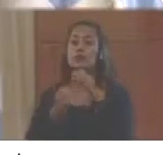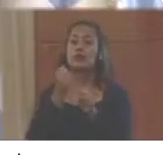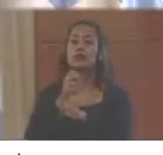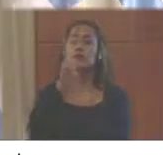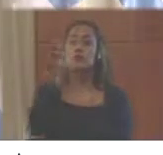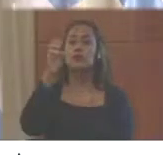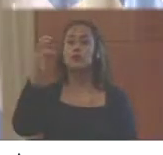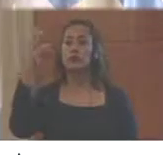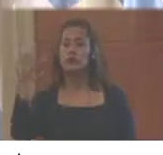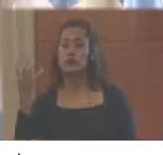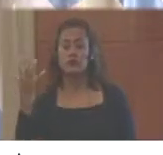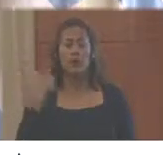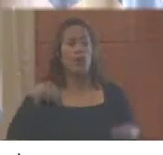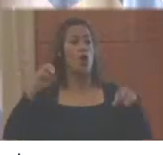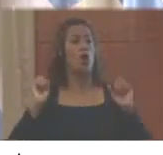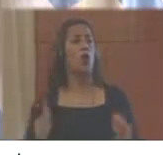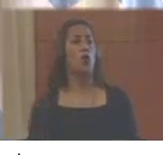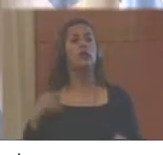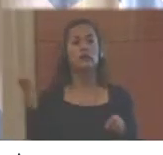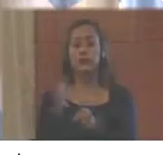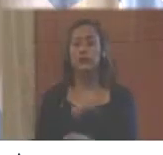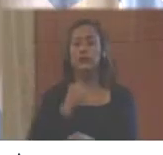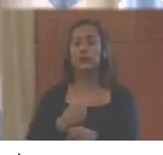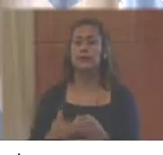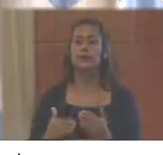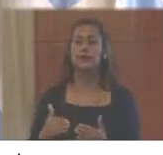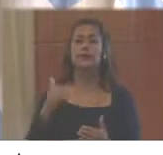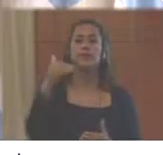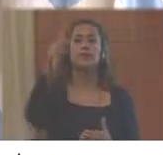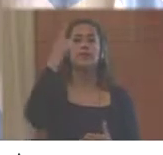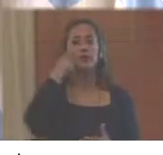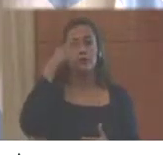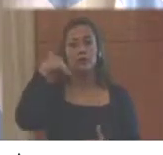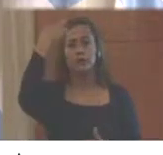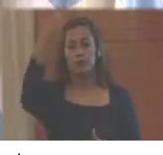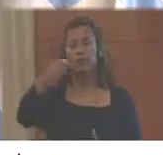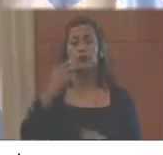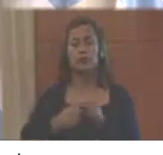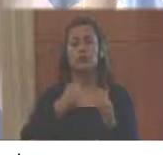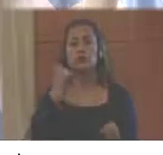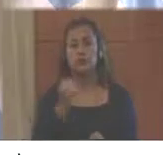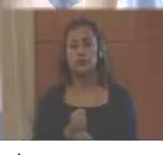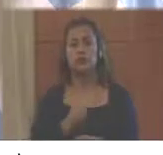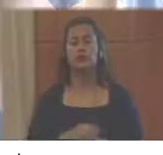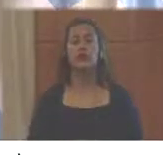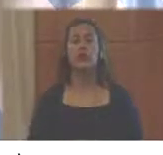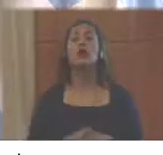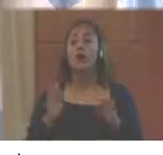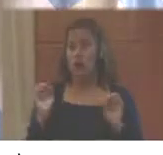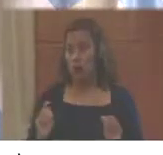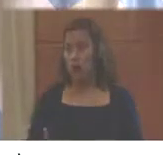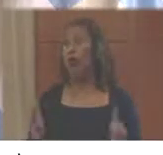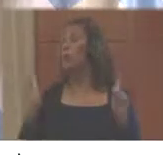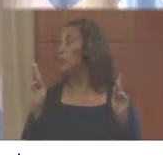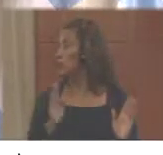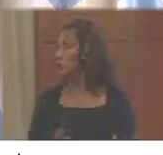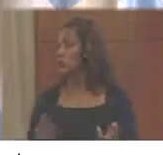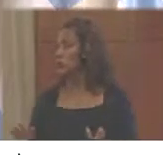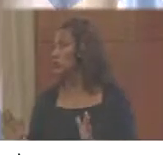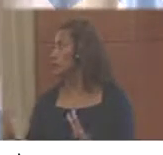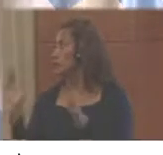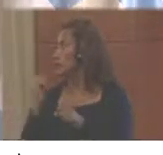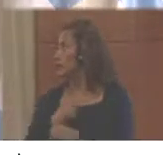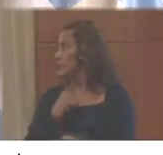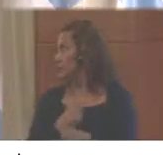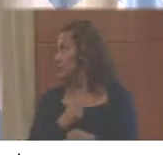is almost here in 2015, so we have the opportunity to establish the road that we want to traverse in the